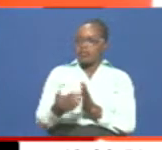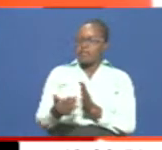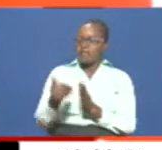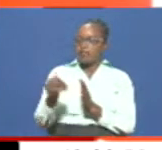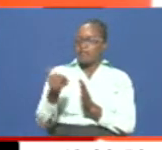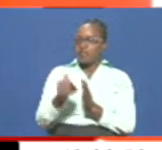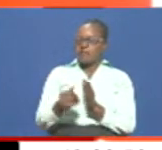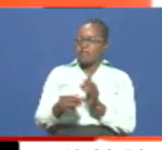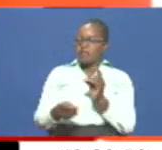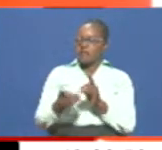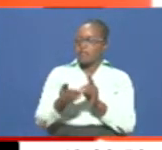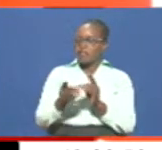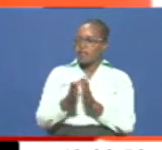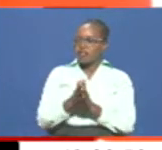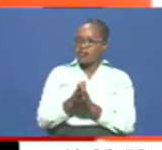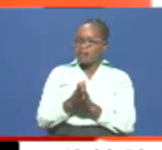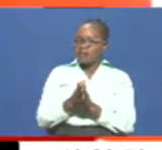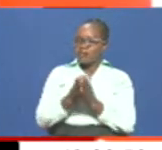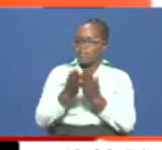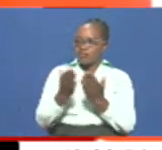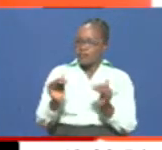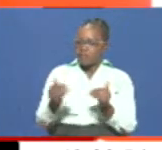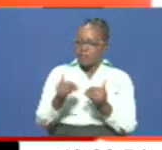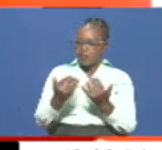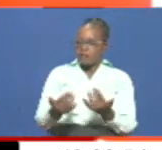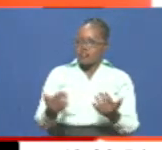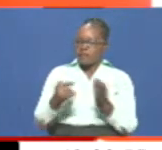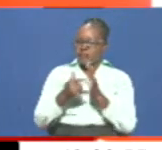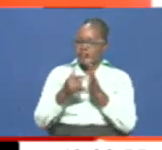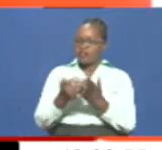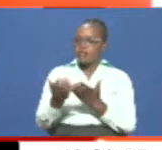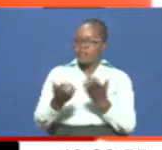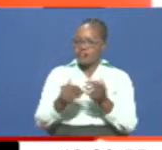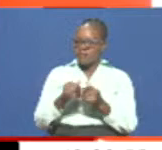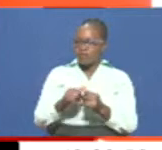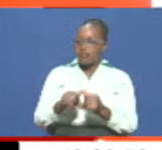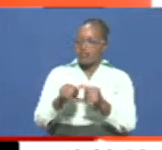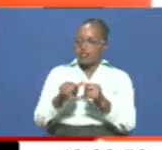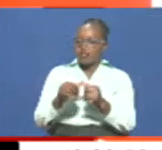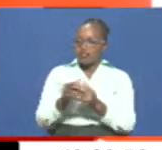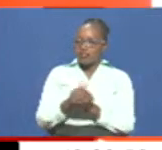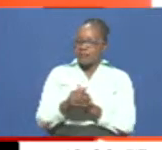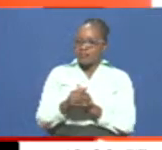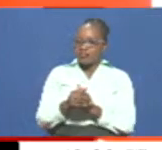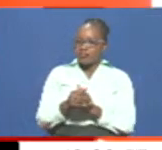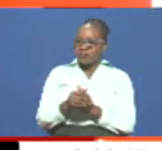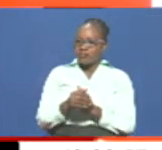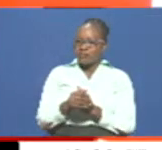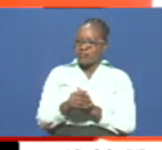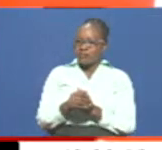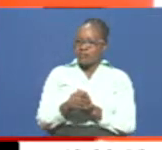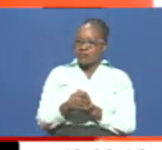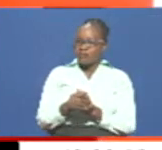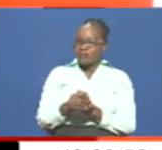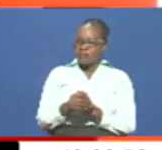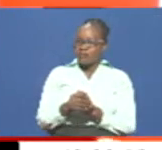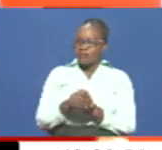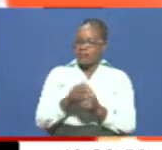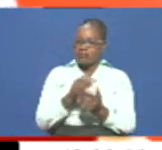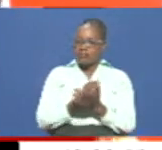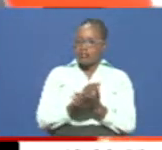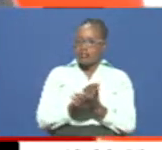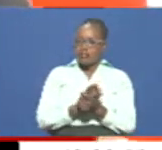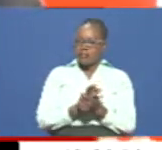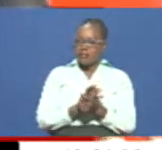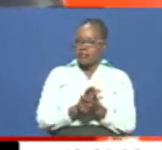new impetus to get your business up and running? So I think those are conversations we want to start having now, moving forward. Indeed, that's very interesting. You